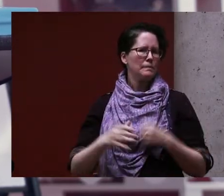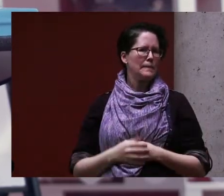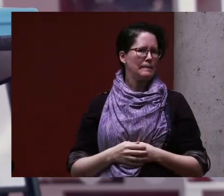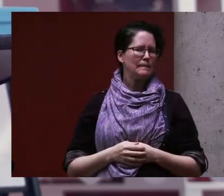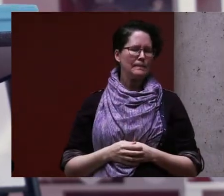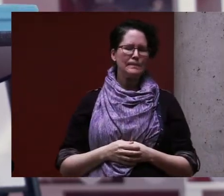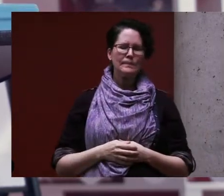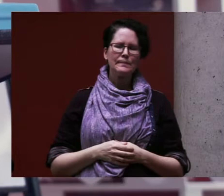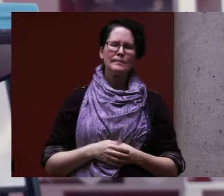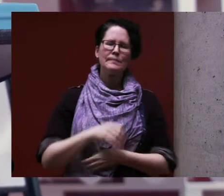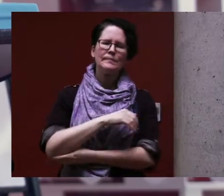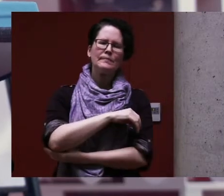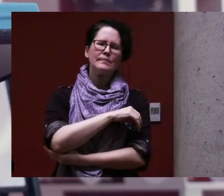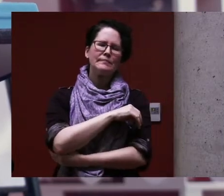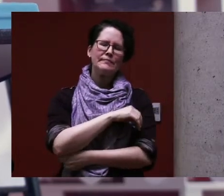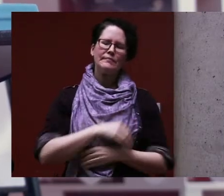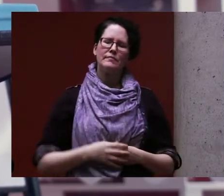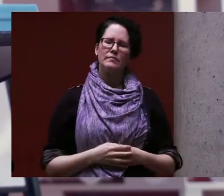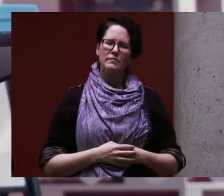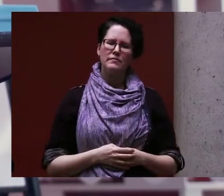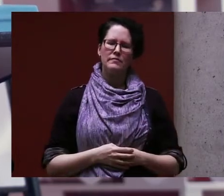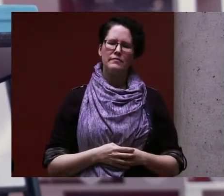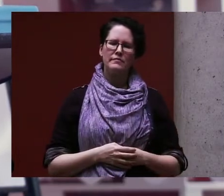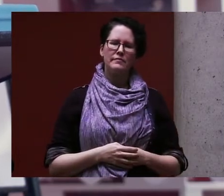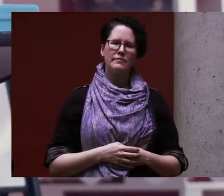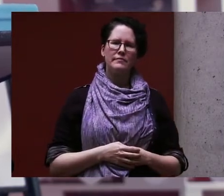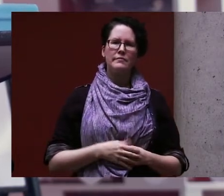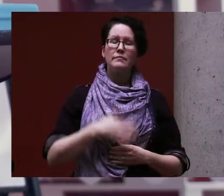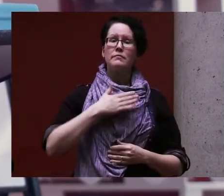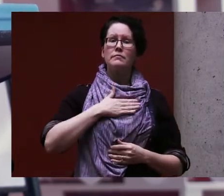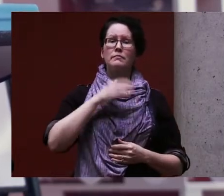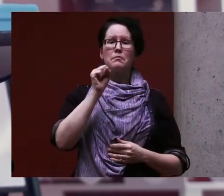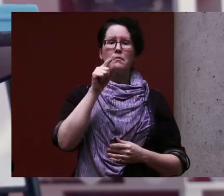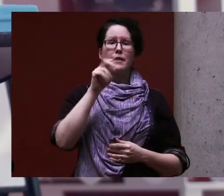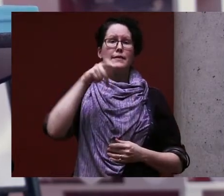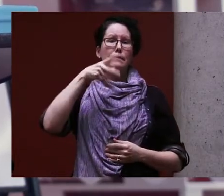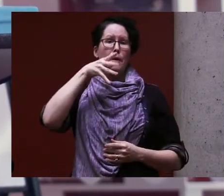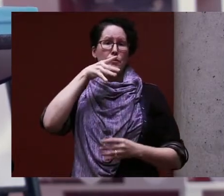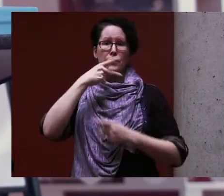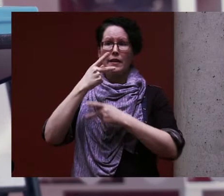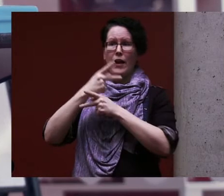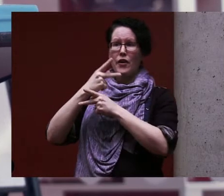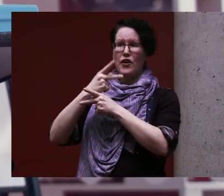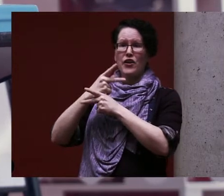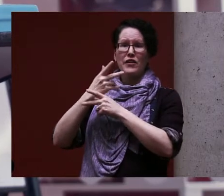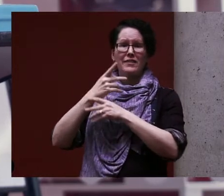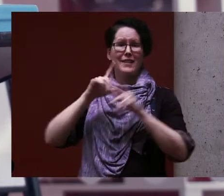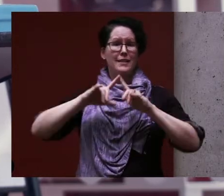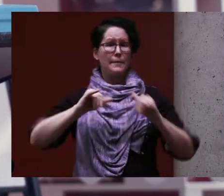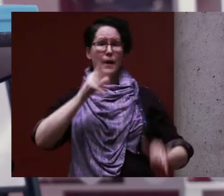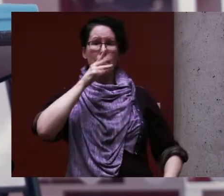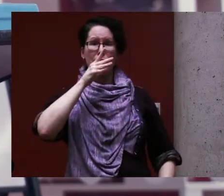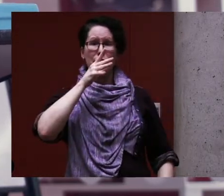before me said, when my stepmother became my caregiver, she stopped being my mother. And